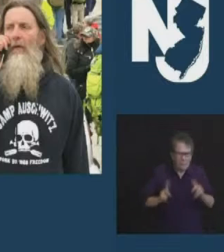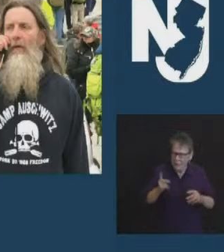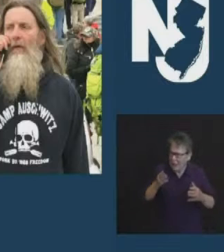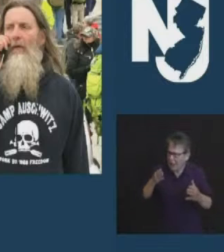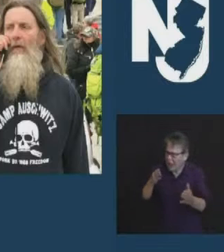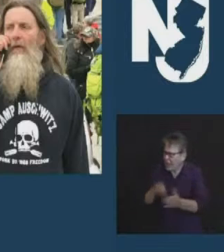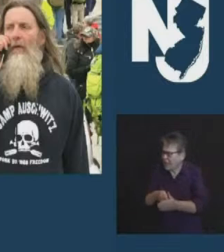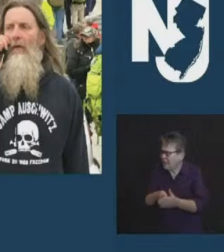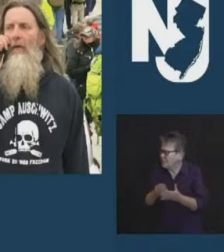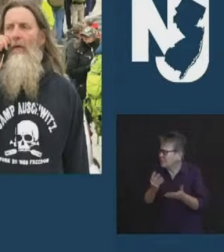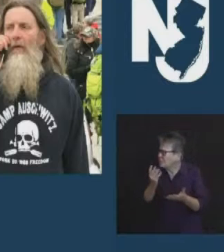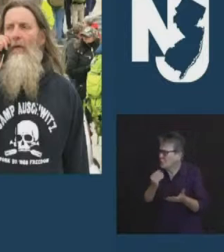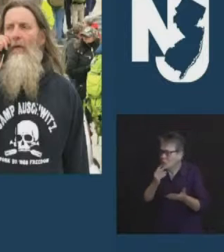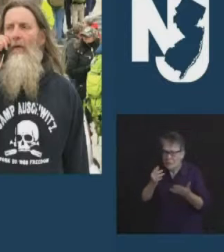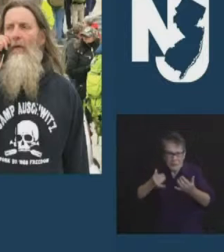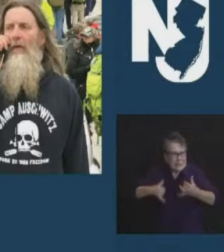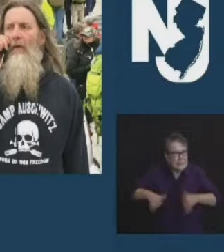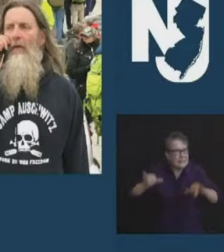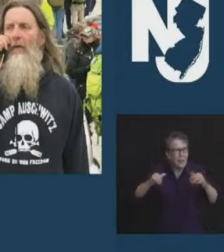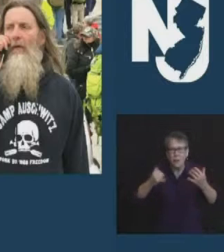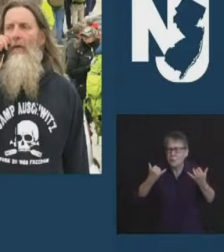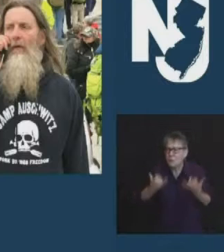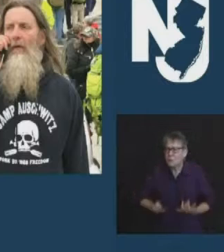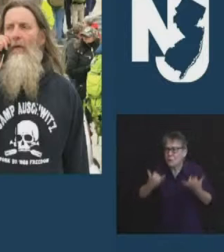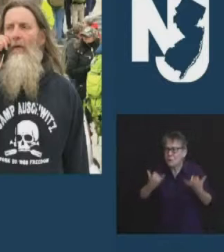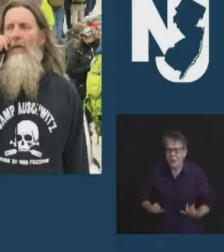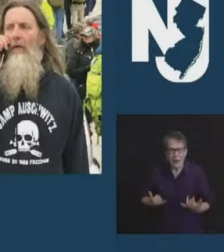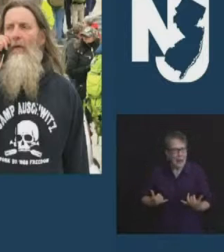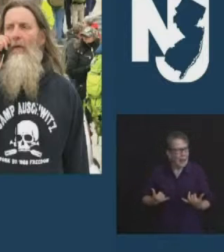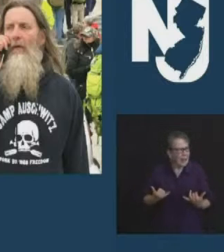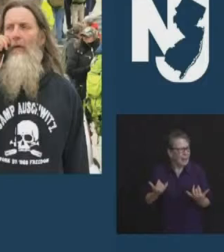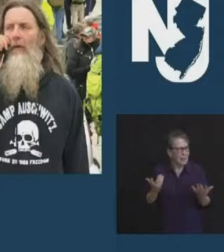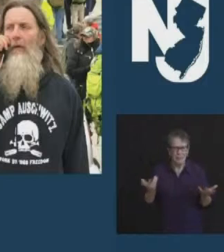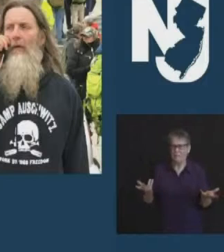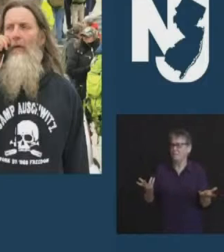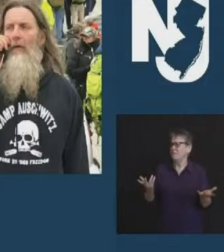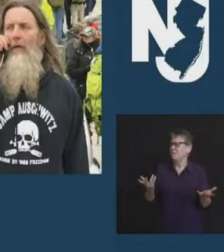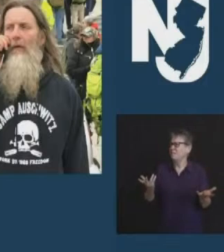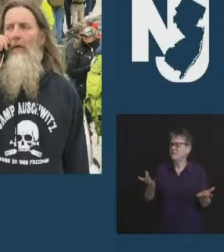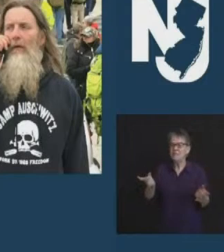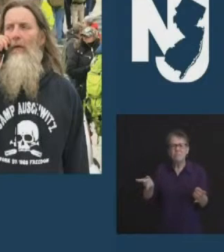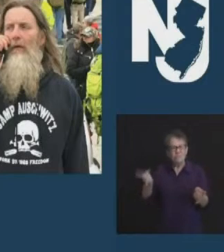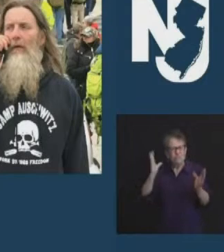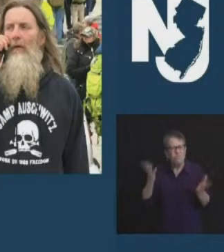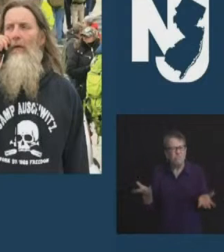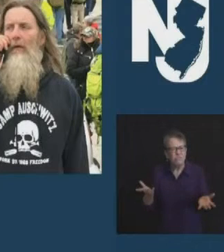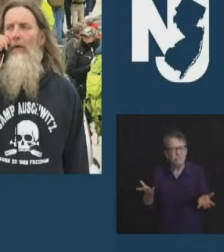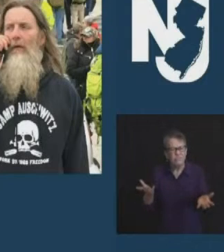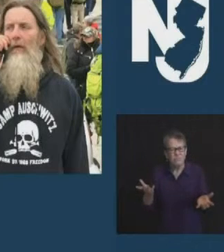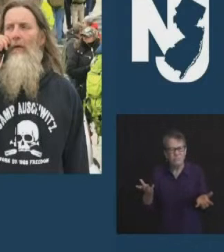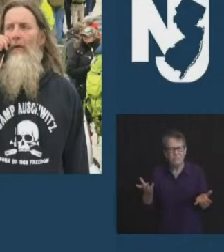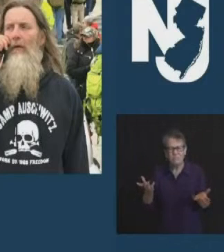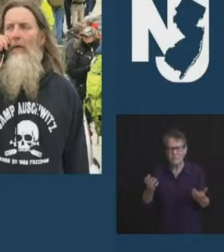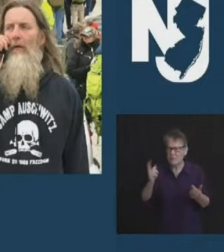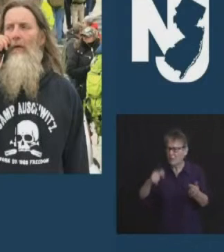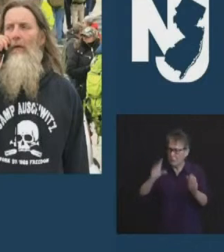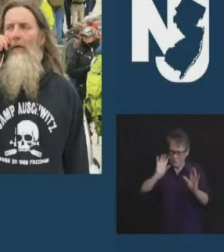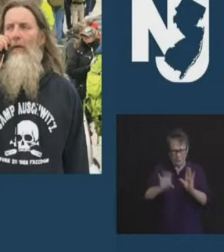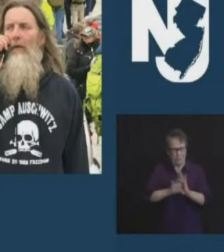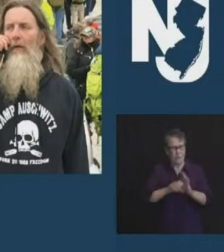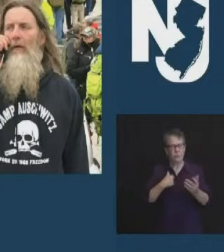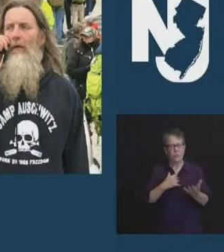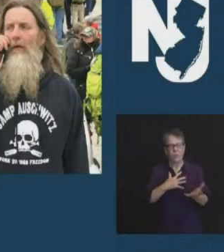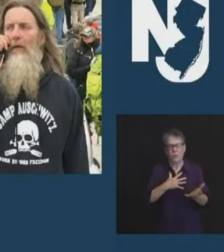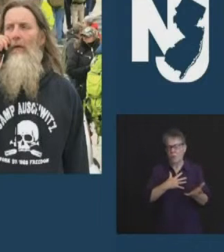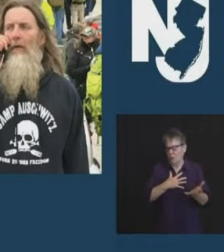well and runs deep. That is an extraordinary set of images. To anyone who has not spoken out